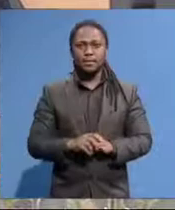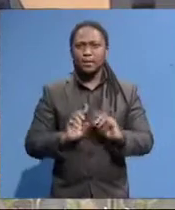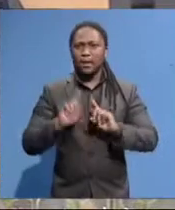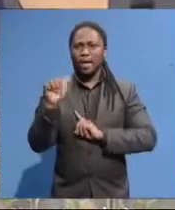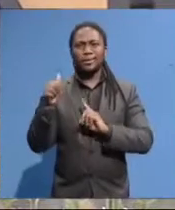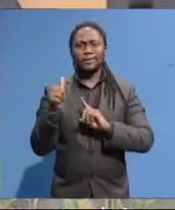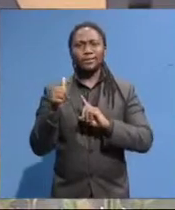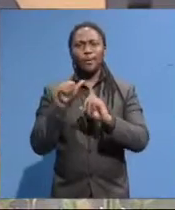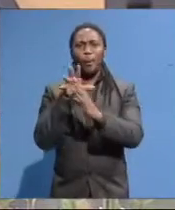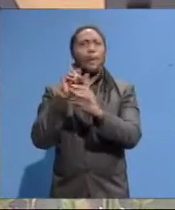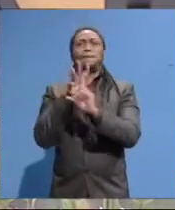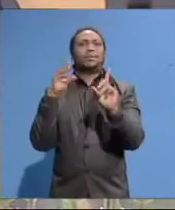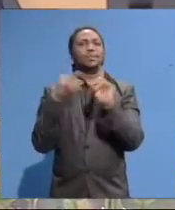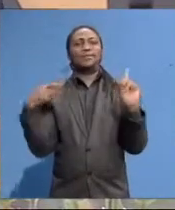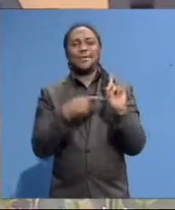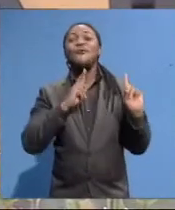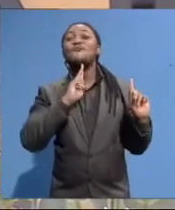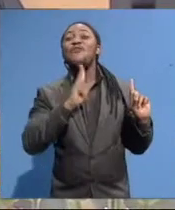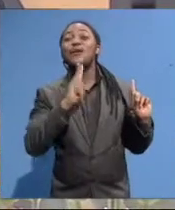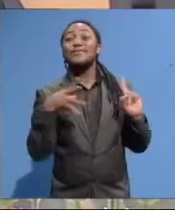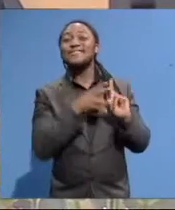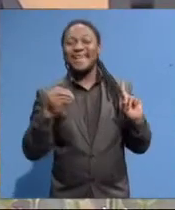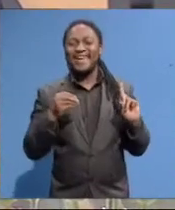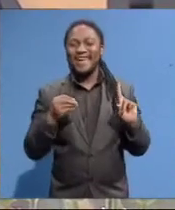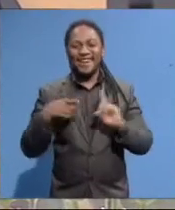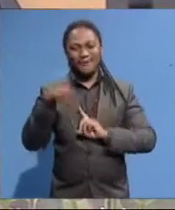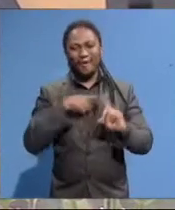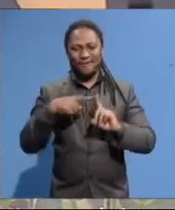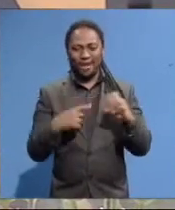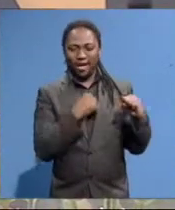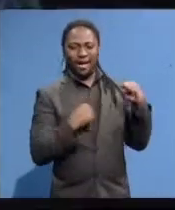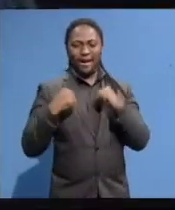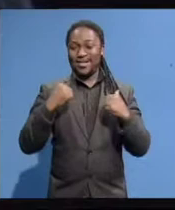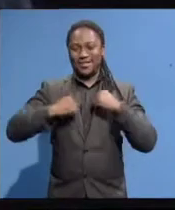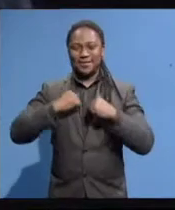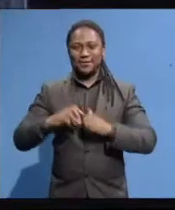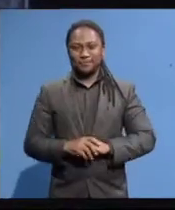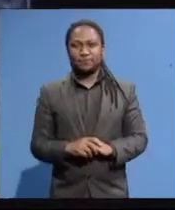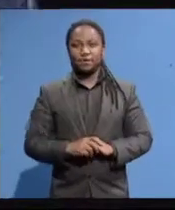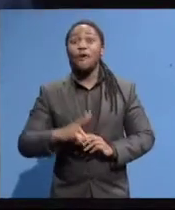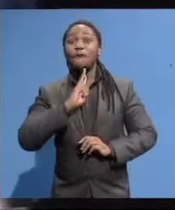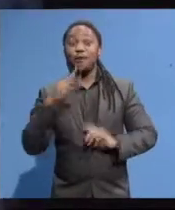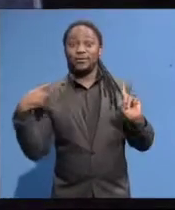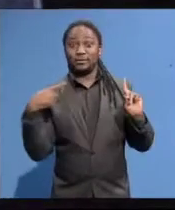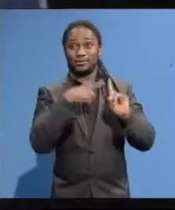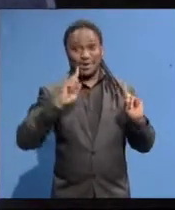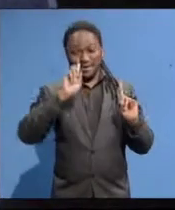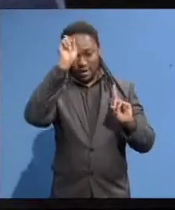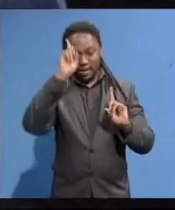him and try to make us laugh by doing so. Take a look at this. In any